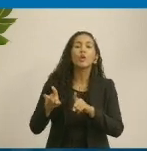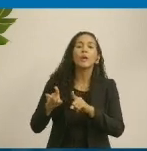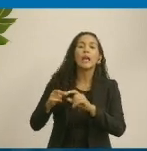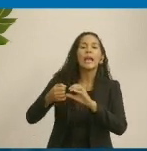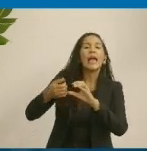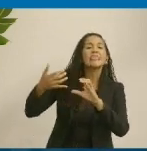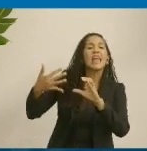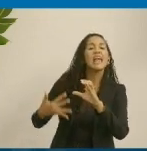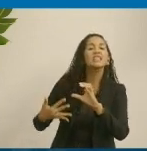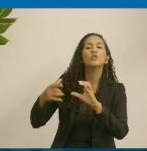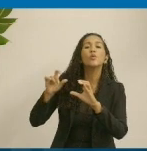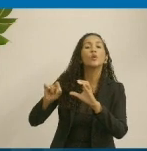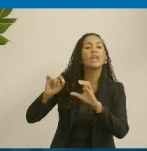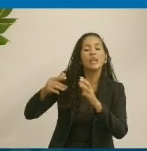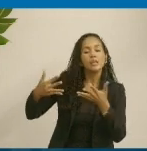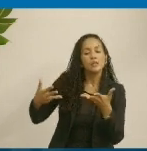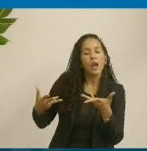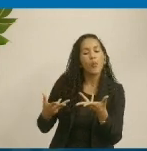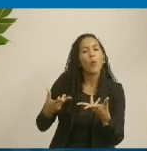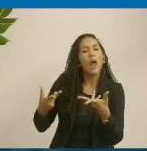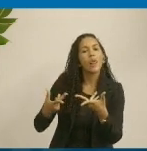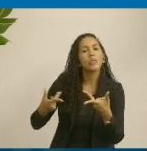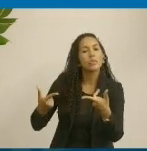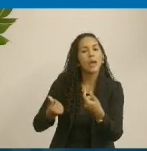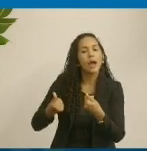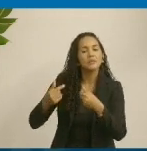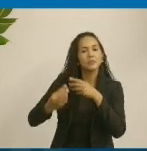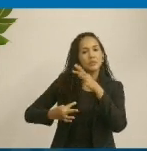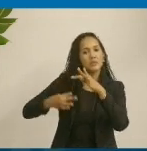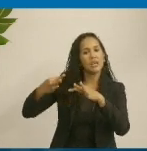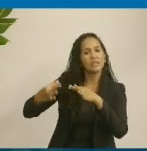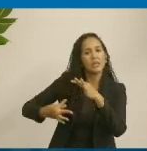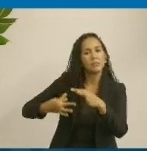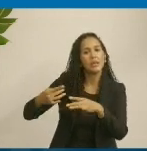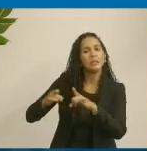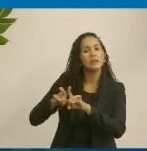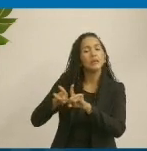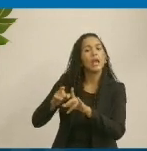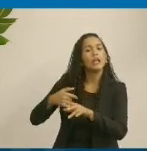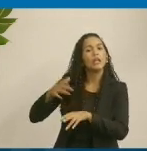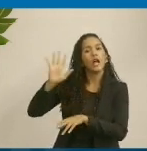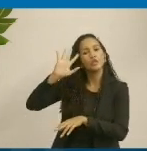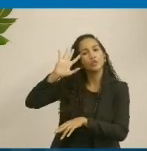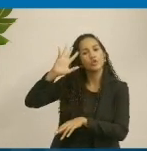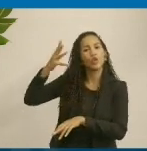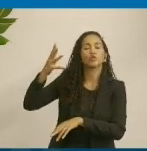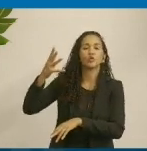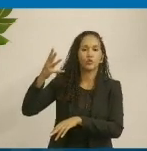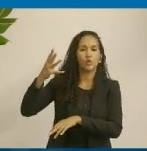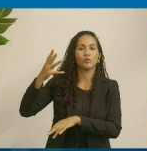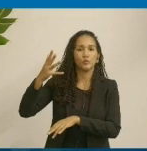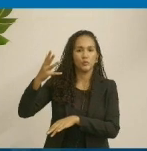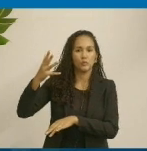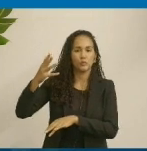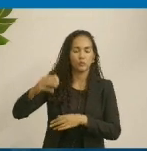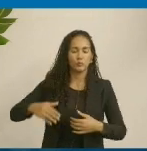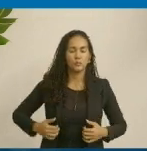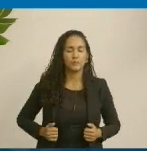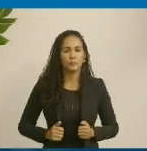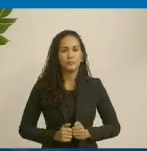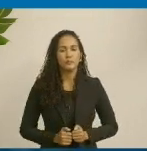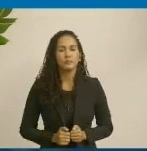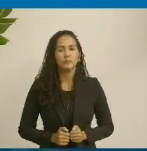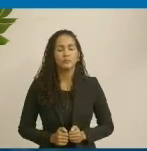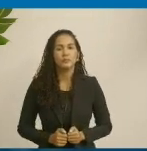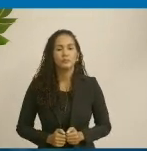Ibrahim, I'll just add a couple of things, and perhaps this will be no surprise for the audience in the room. from a social science perspective